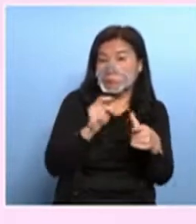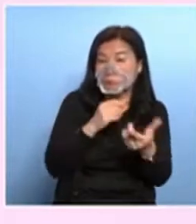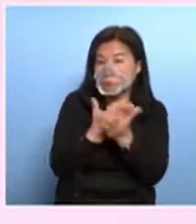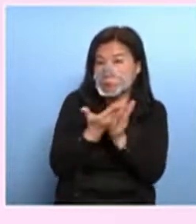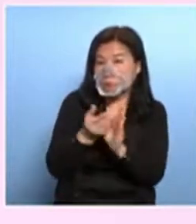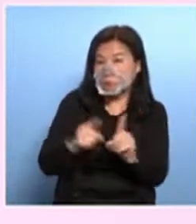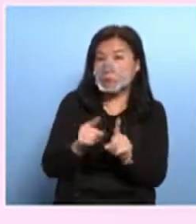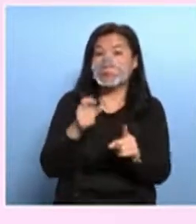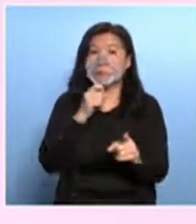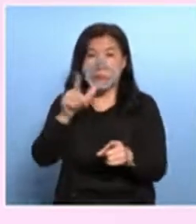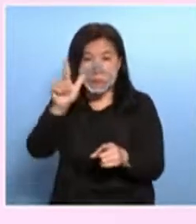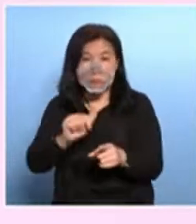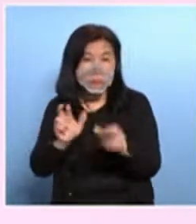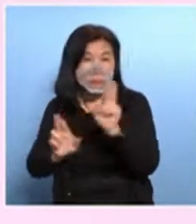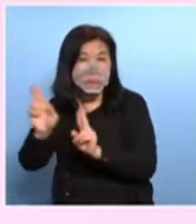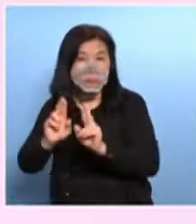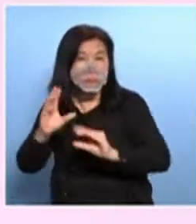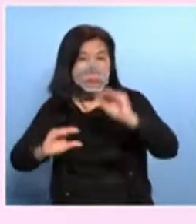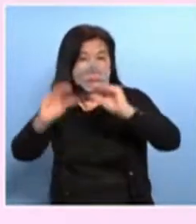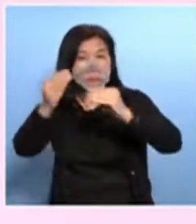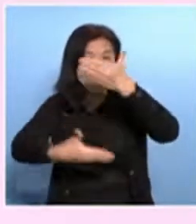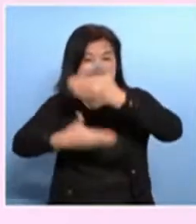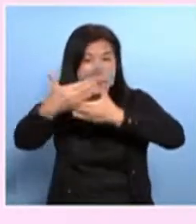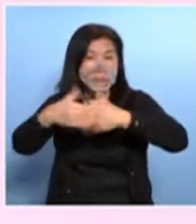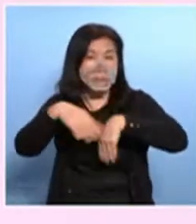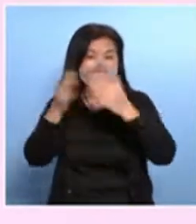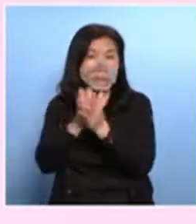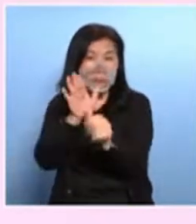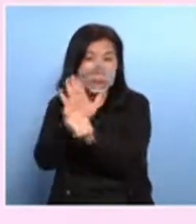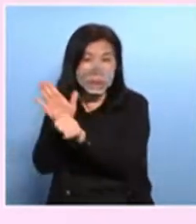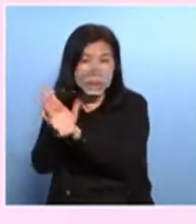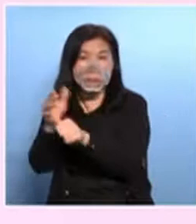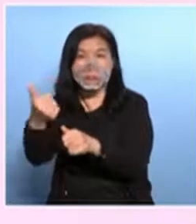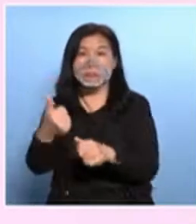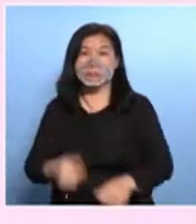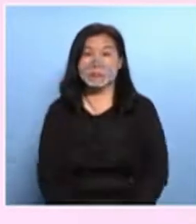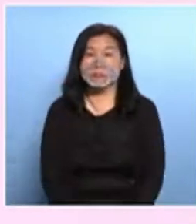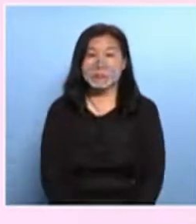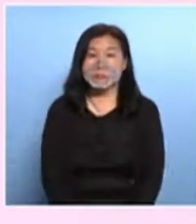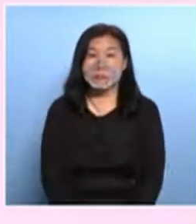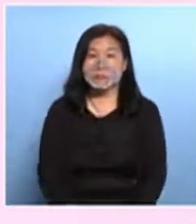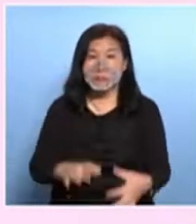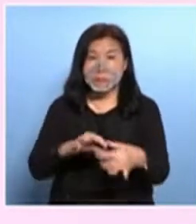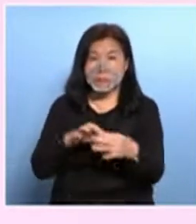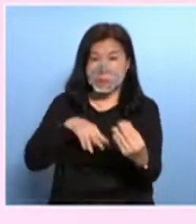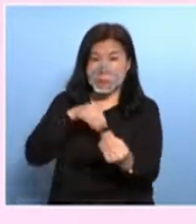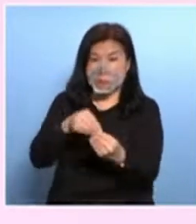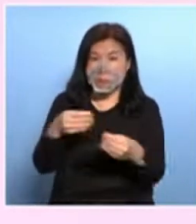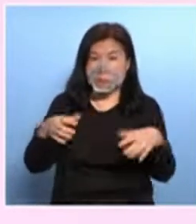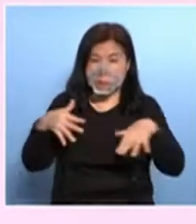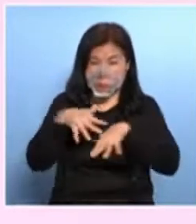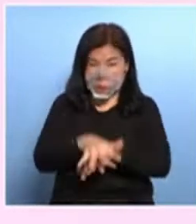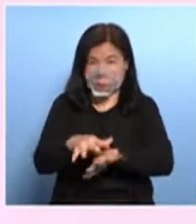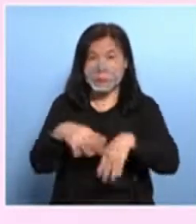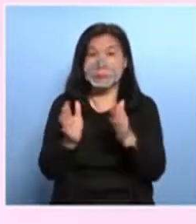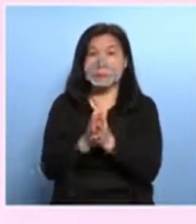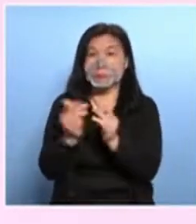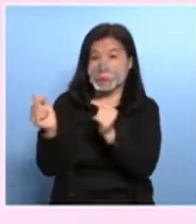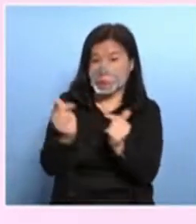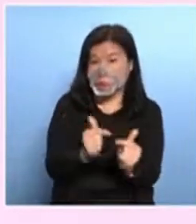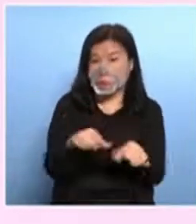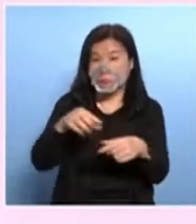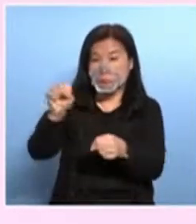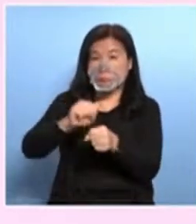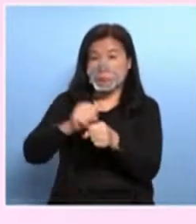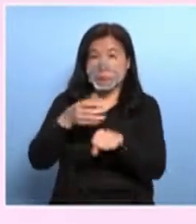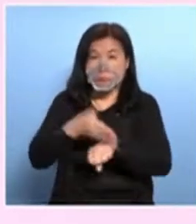to earmark an additional funding of $1 billion for the fund, with a view to further promoting the conservation of heritage and historic buildings. Caring